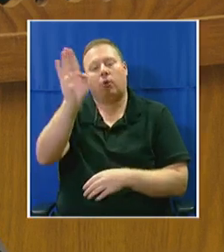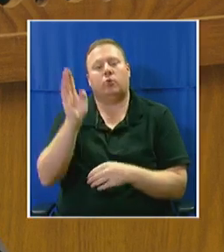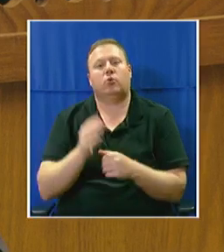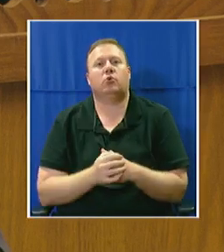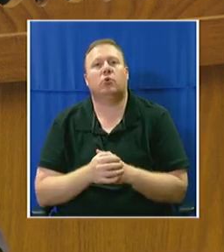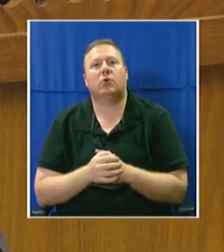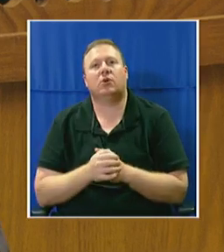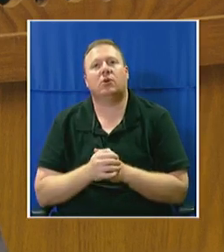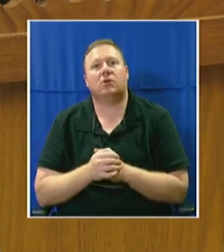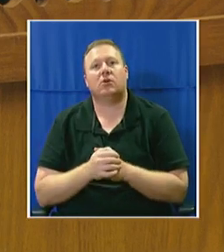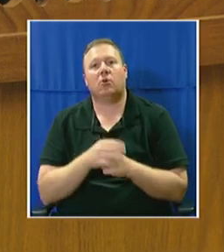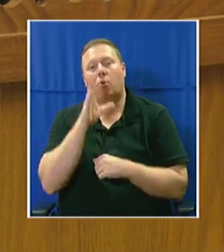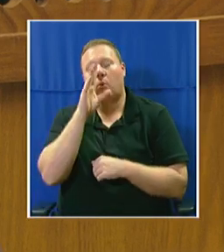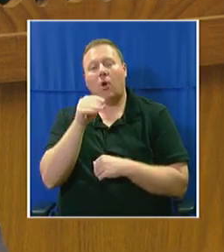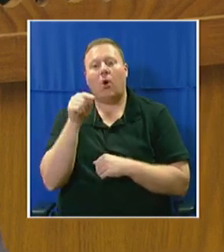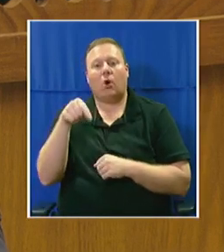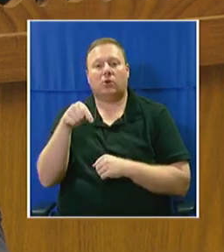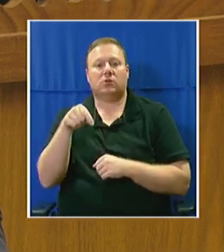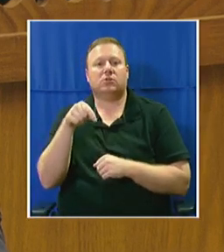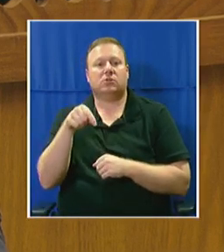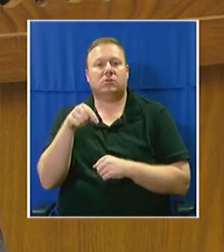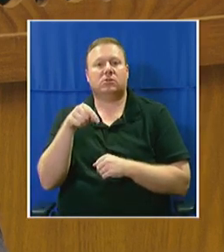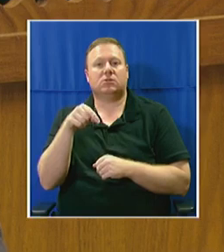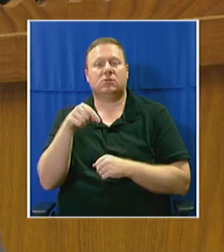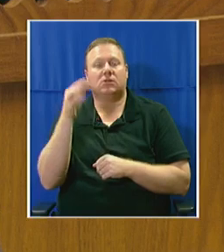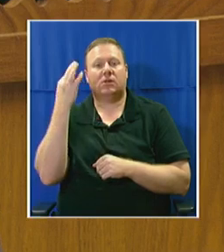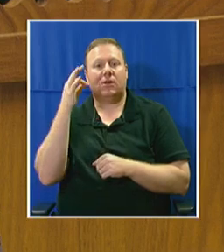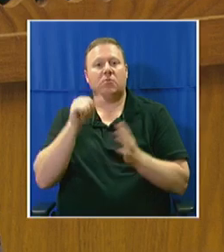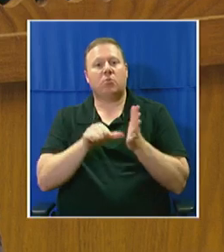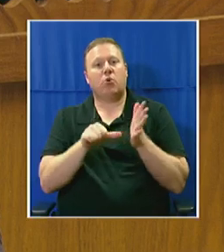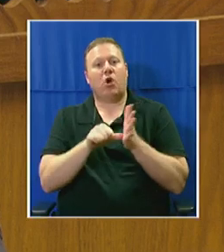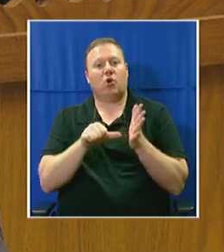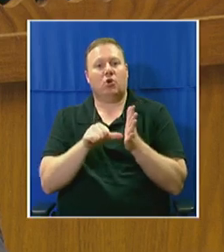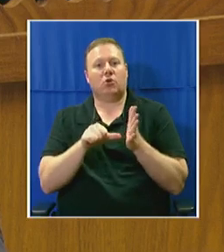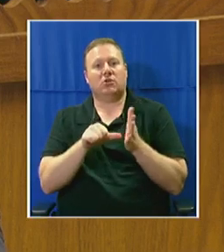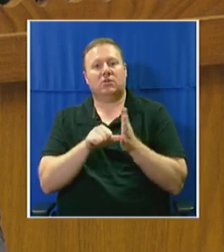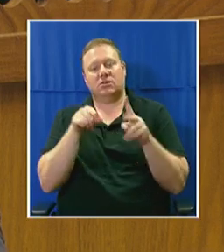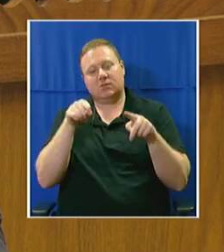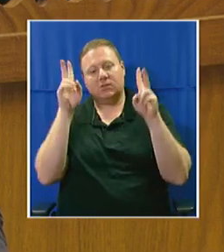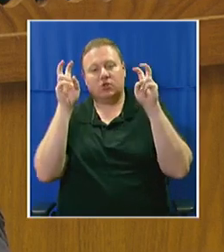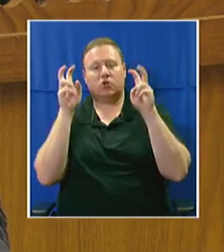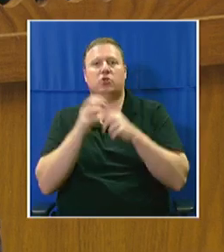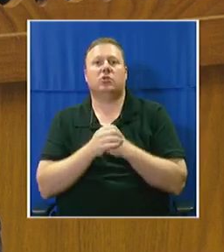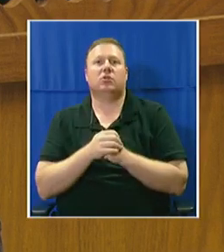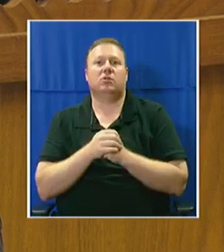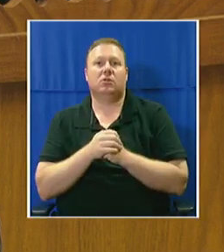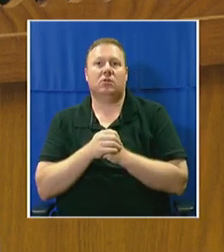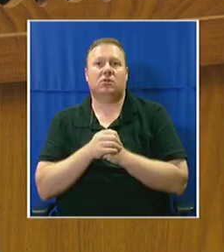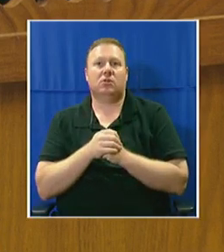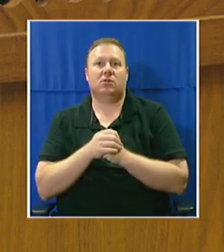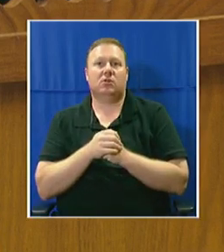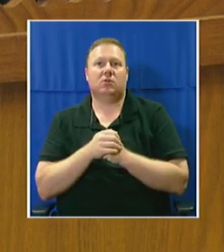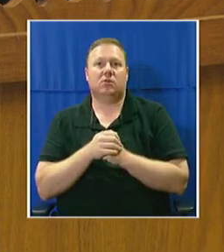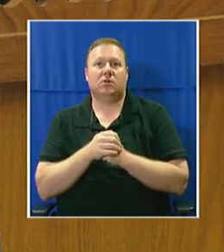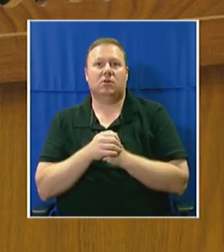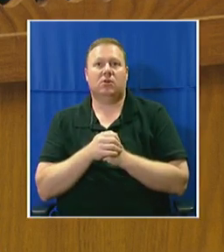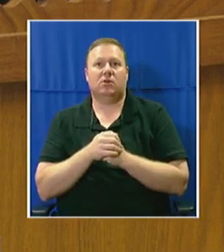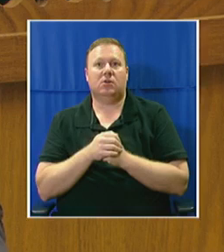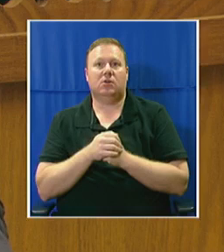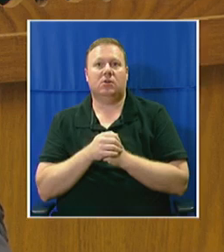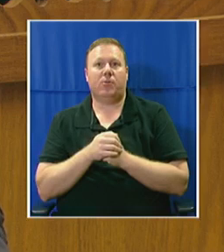be week perpetrators are arrested for a few days and then later be released either on bail or through means and